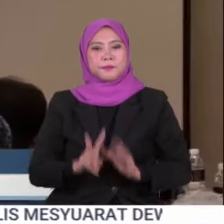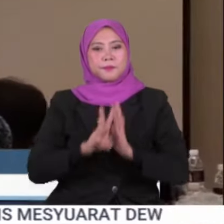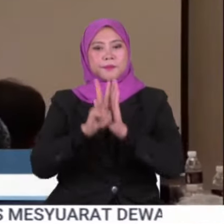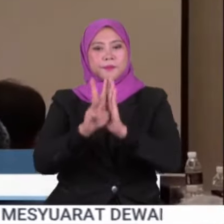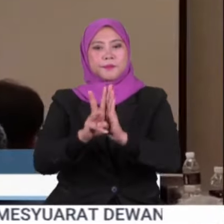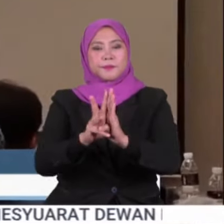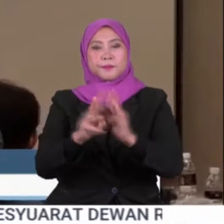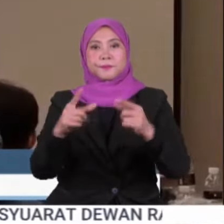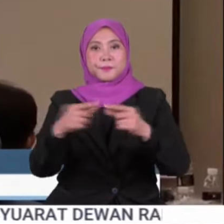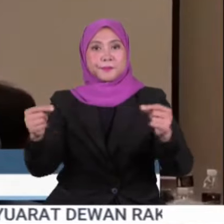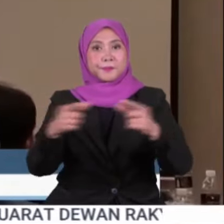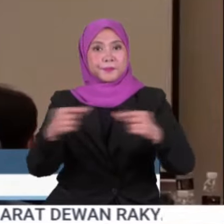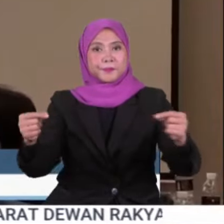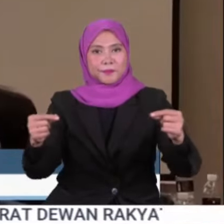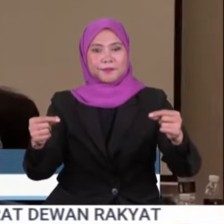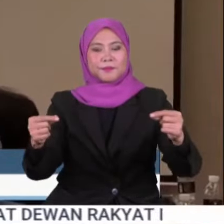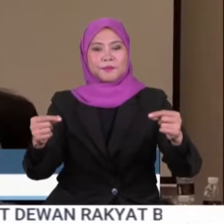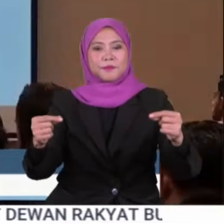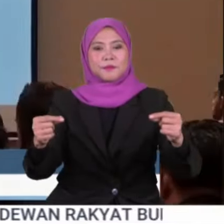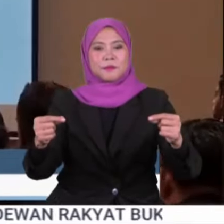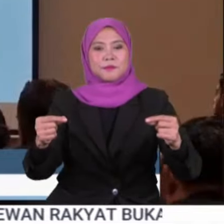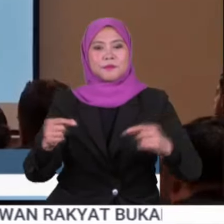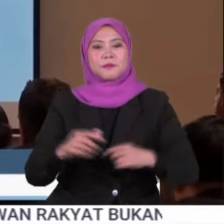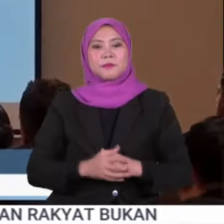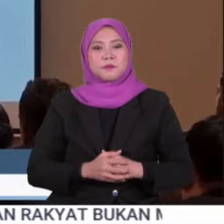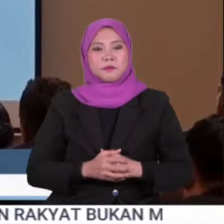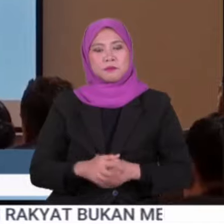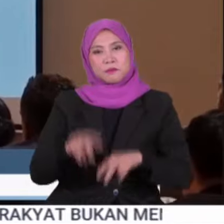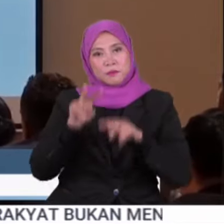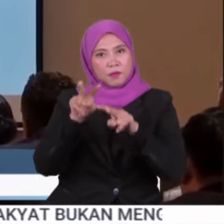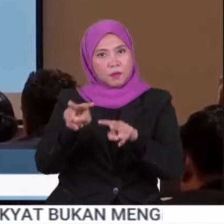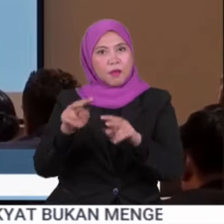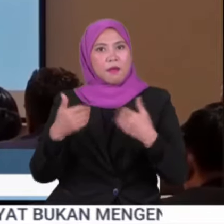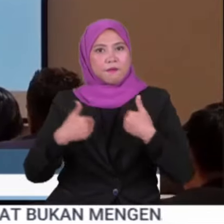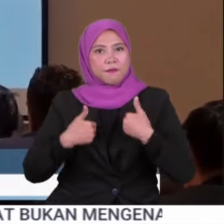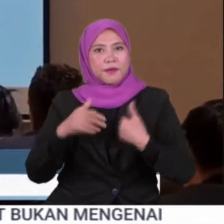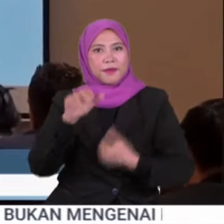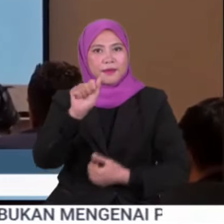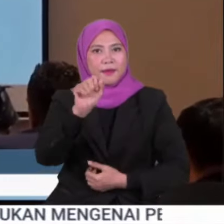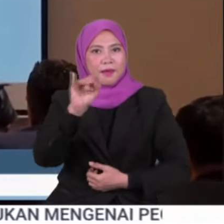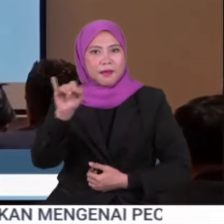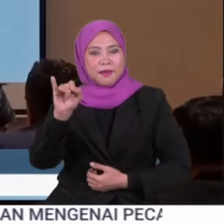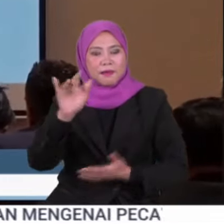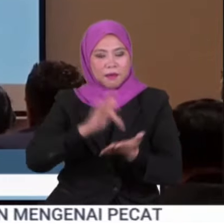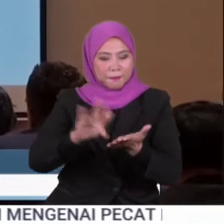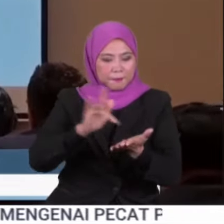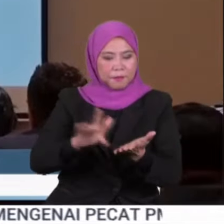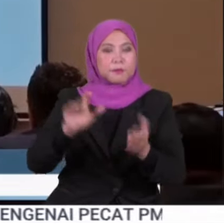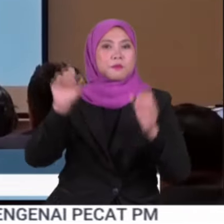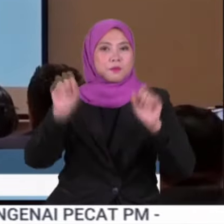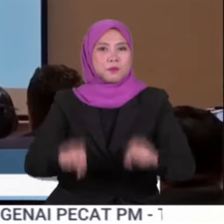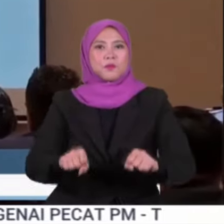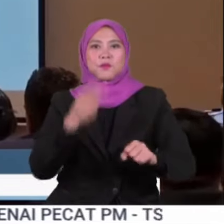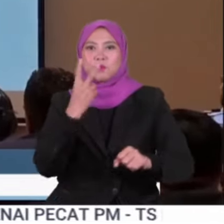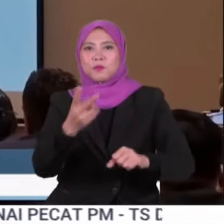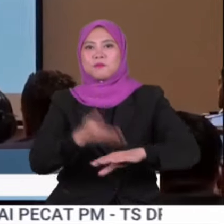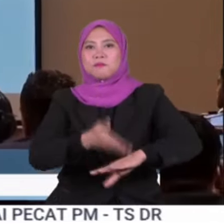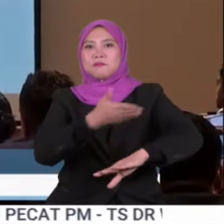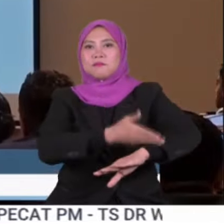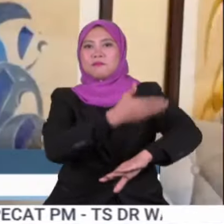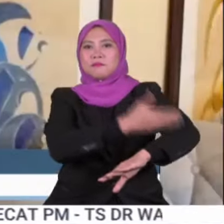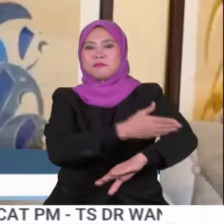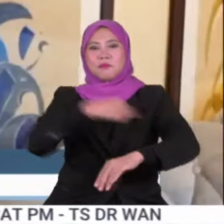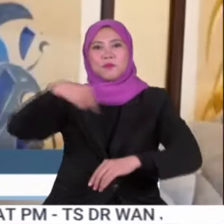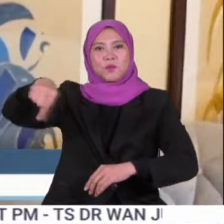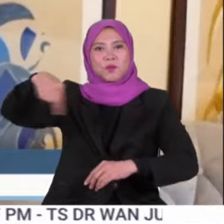Wakil dari Japan Broadcasting Corporation NHK melihat beberapa aplikasi AI boleh digunakan untuk menambah baik kualiti